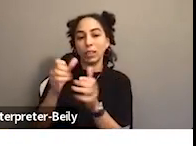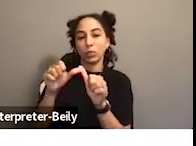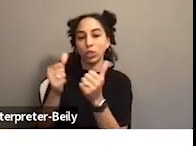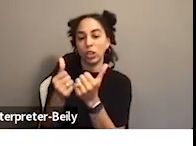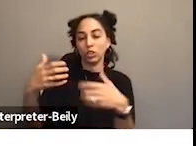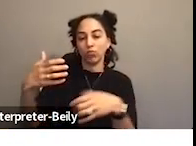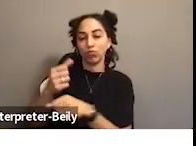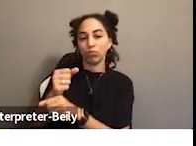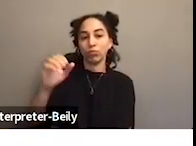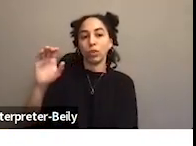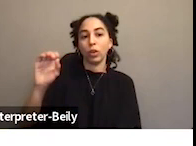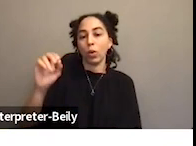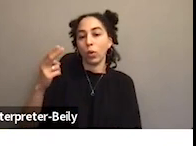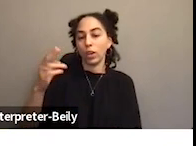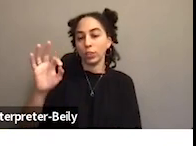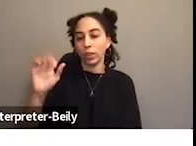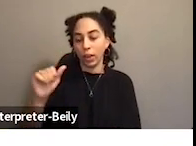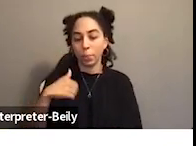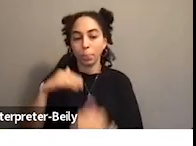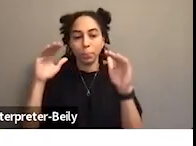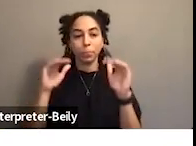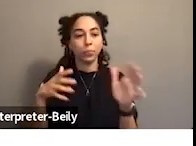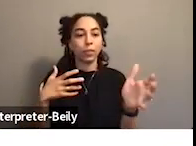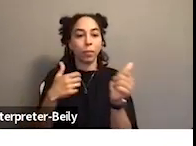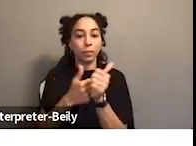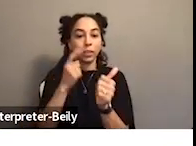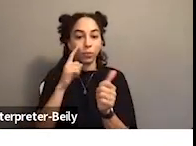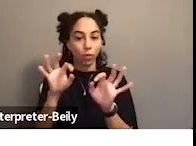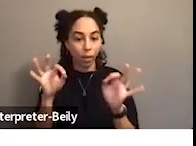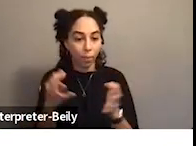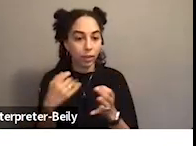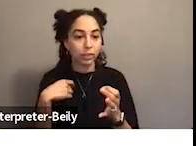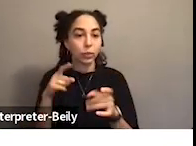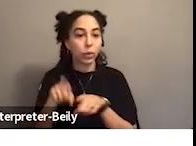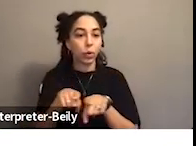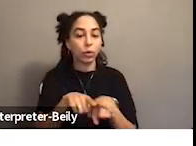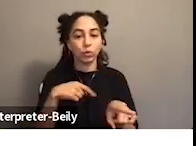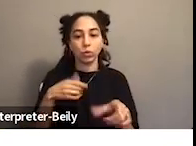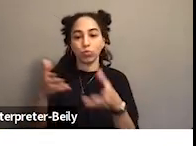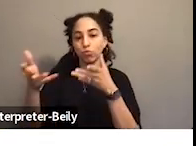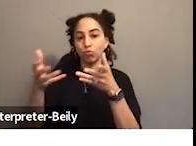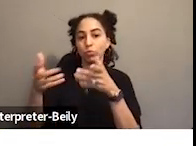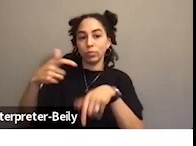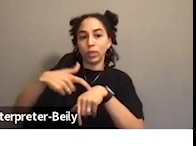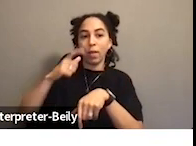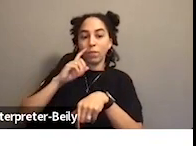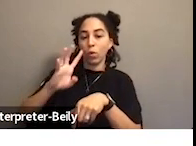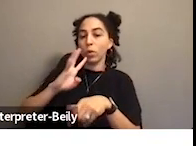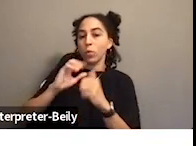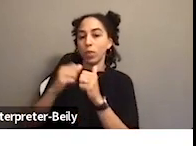for families, and we'll have an opportunity to speak with our leadership.